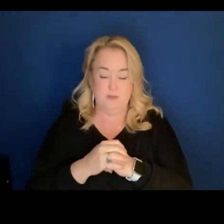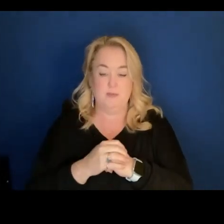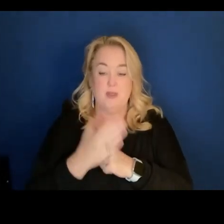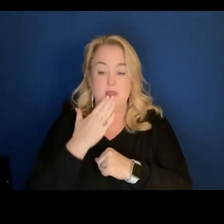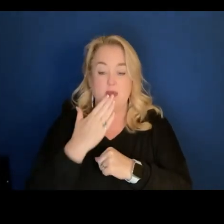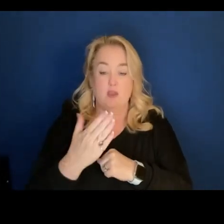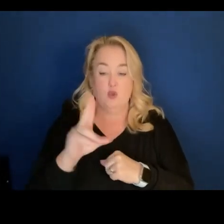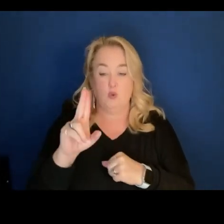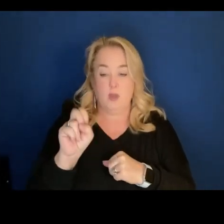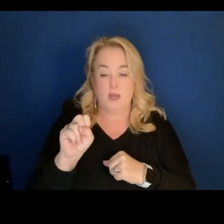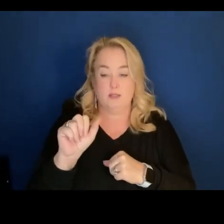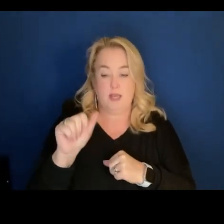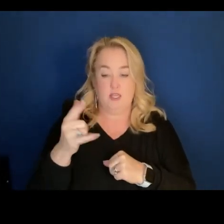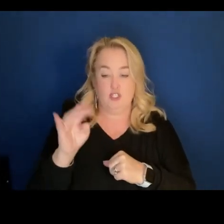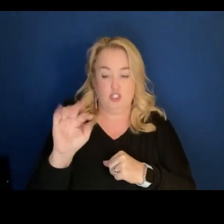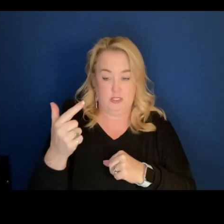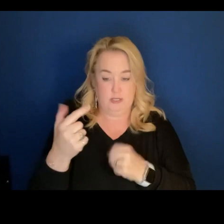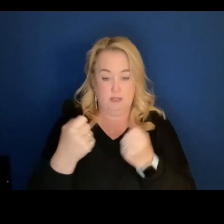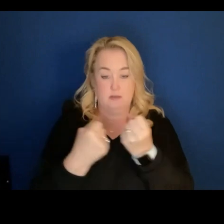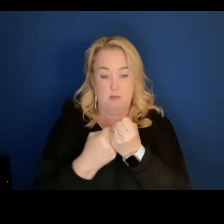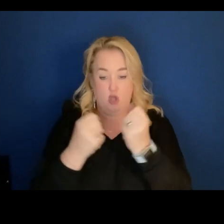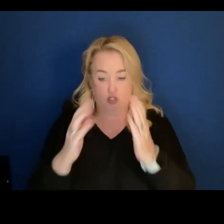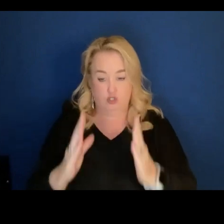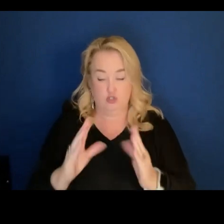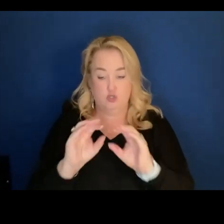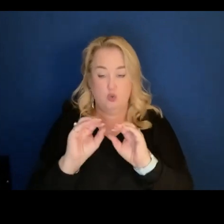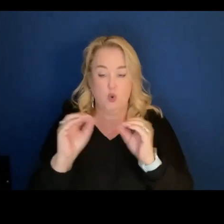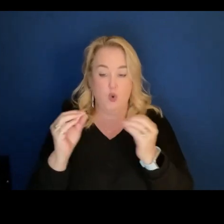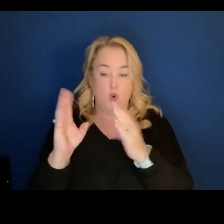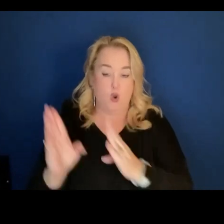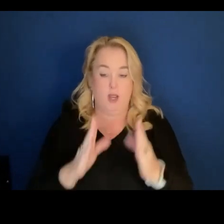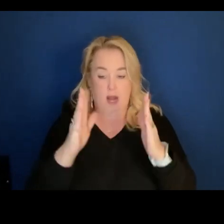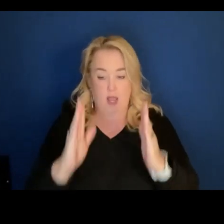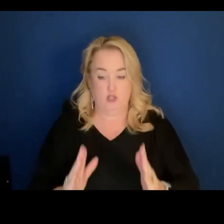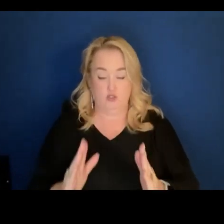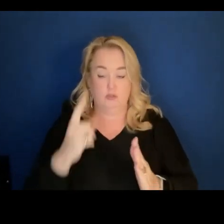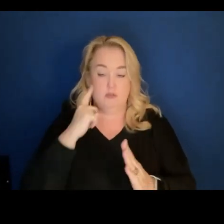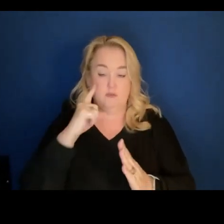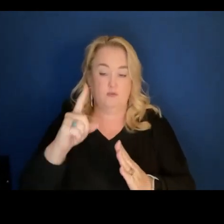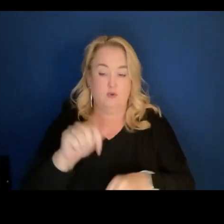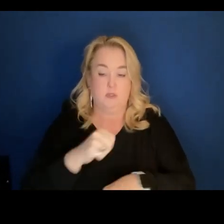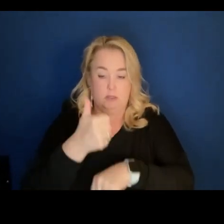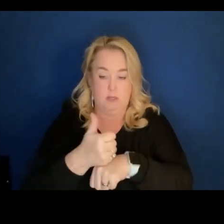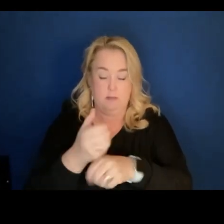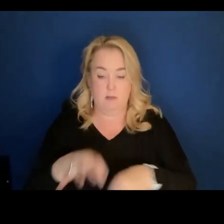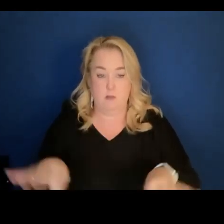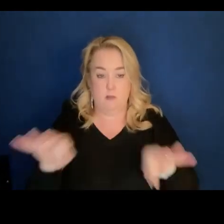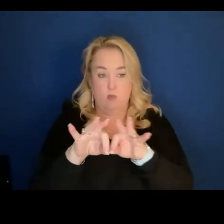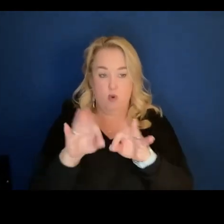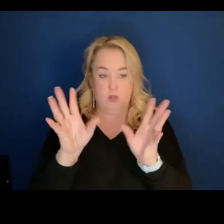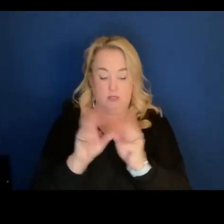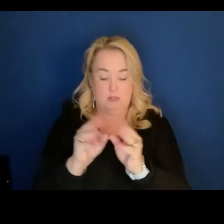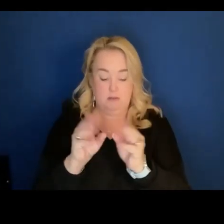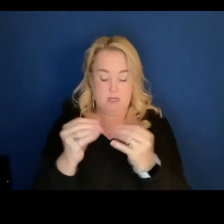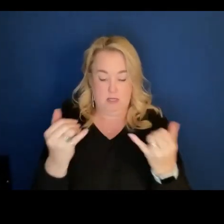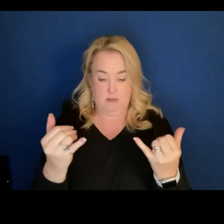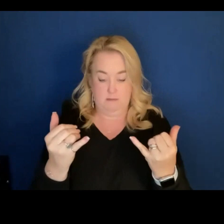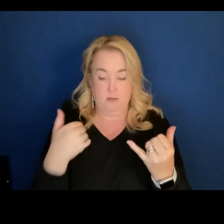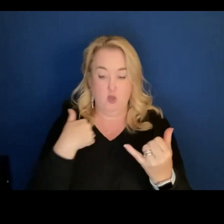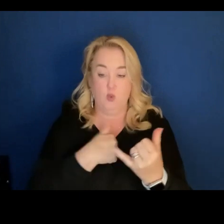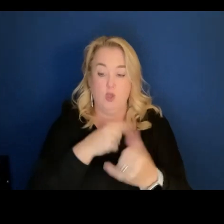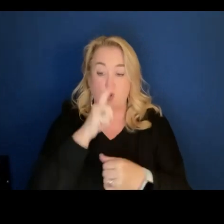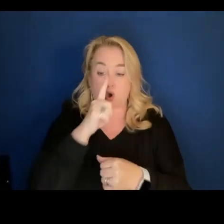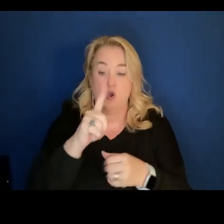US Aging, sponsors, and organizers for coordinating such an important summit. Although we are in a